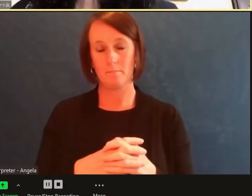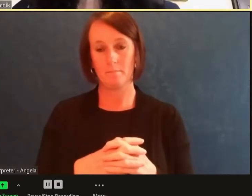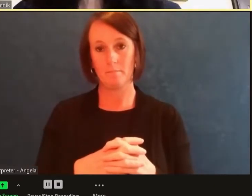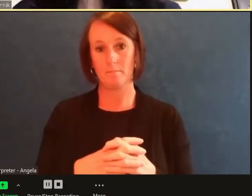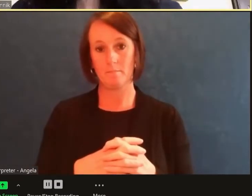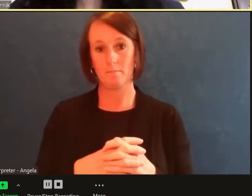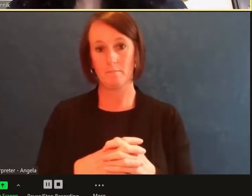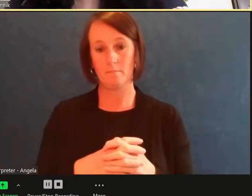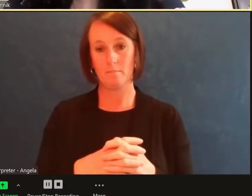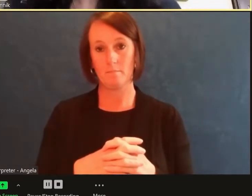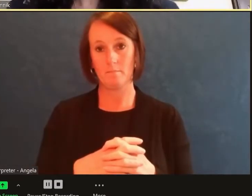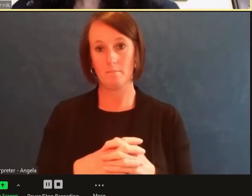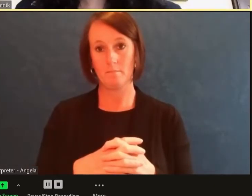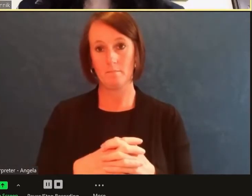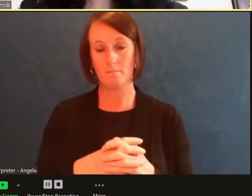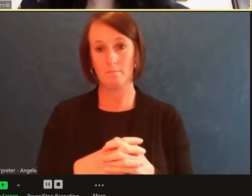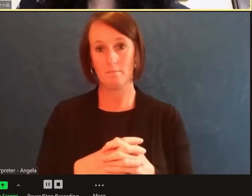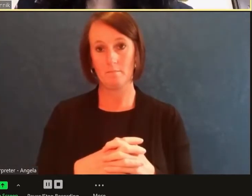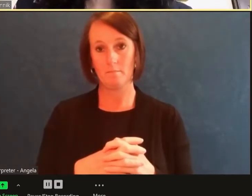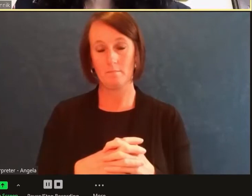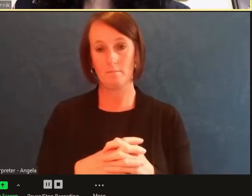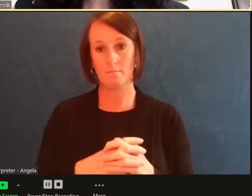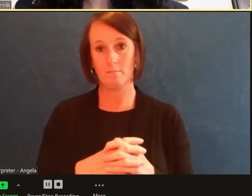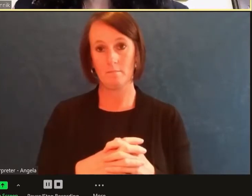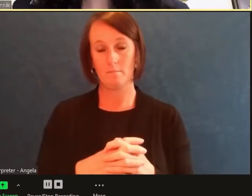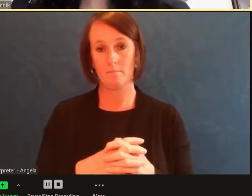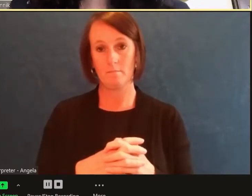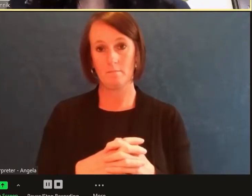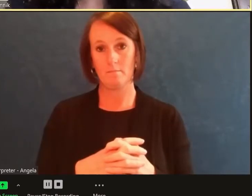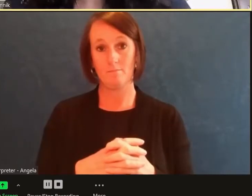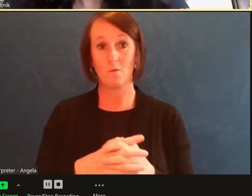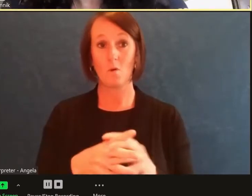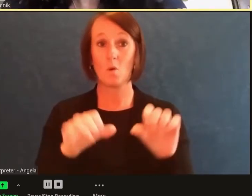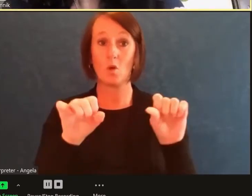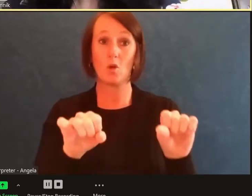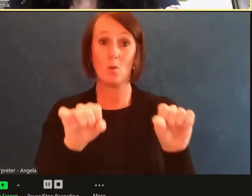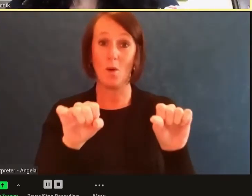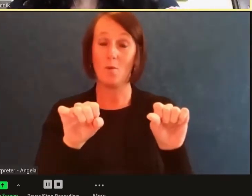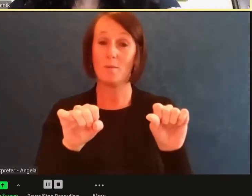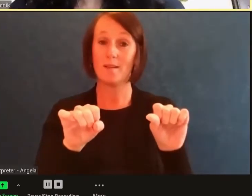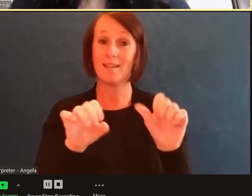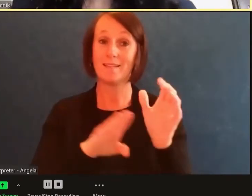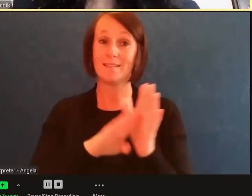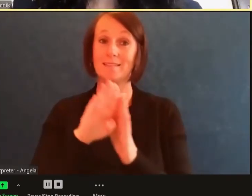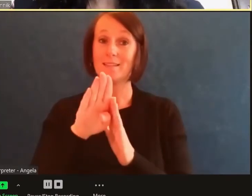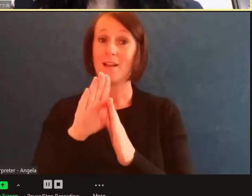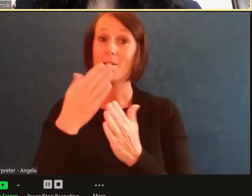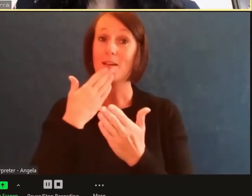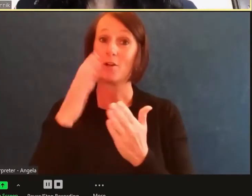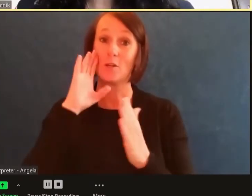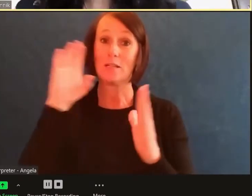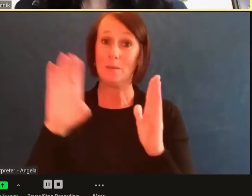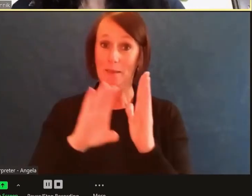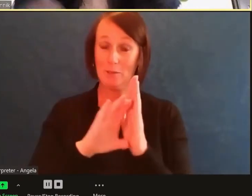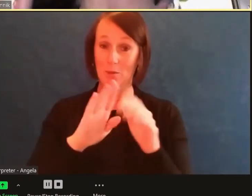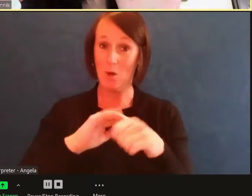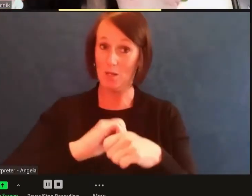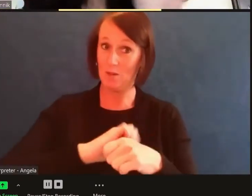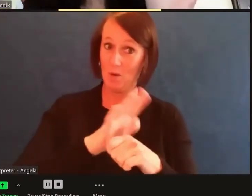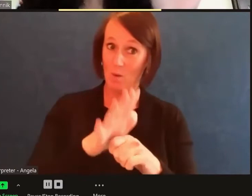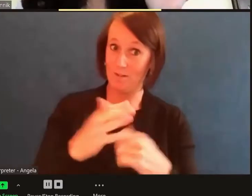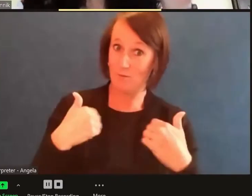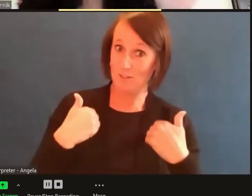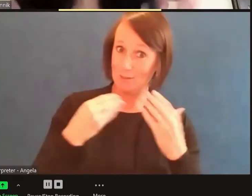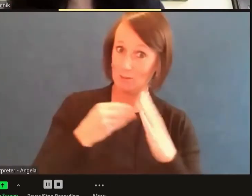I think you could probably write a great picture book on COVID now. Our younger students need that too. But